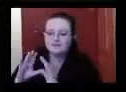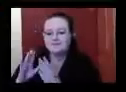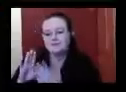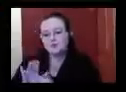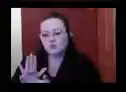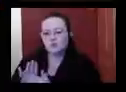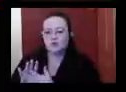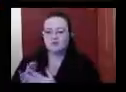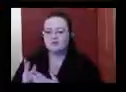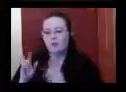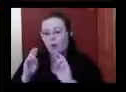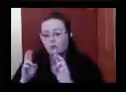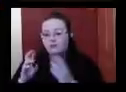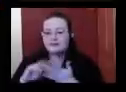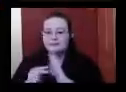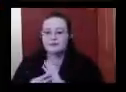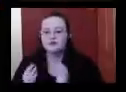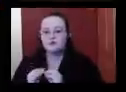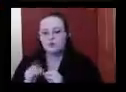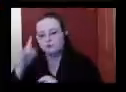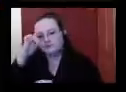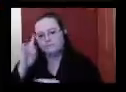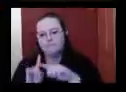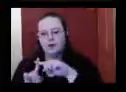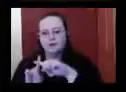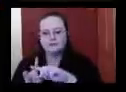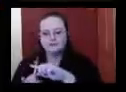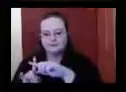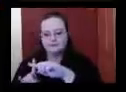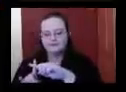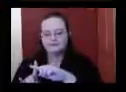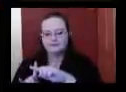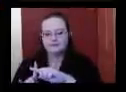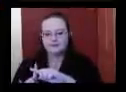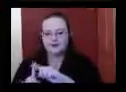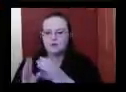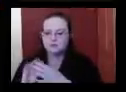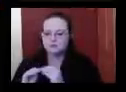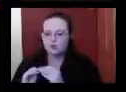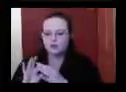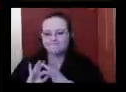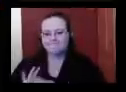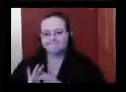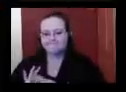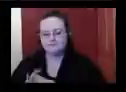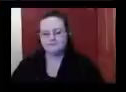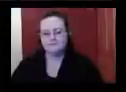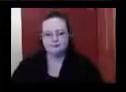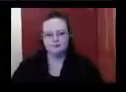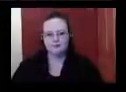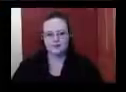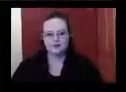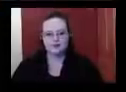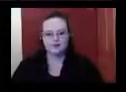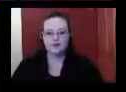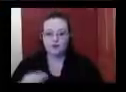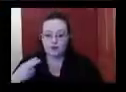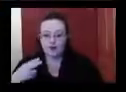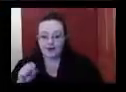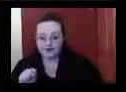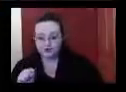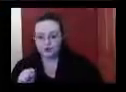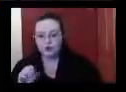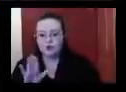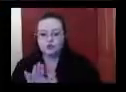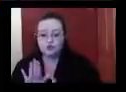and positive re-engagement of students into the life of the school. So the school day for a secondary